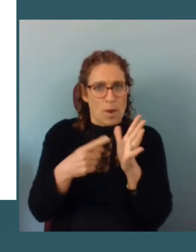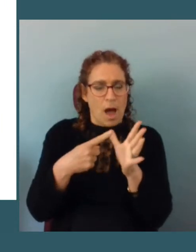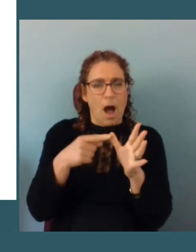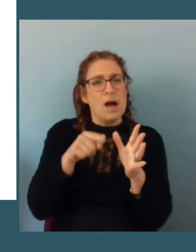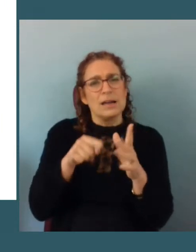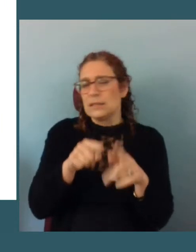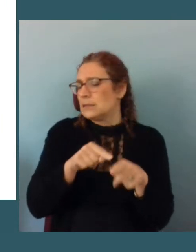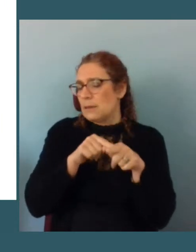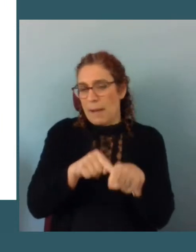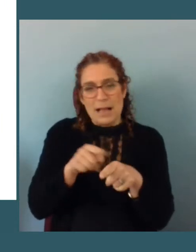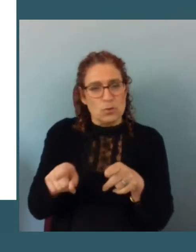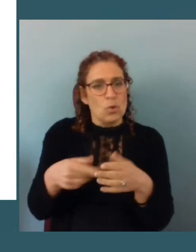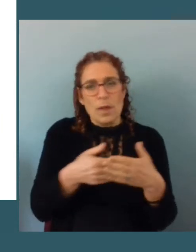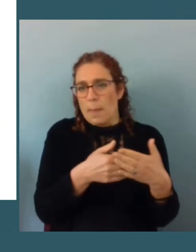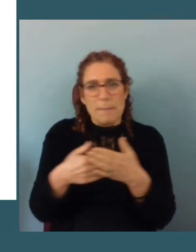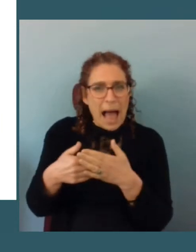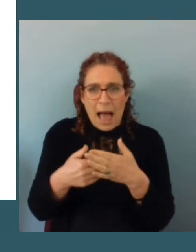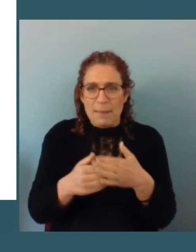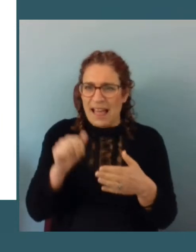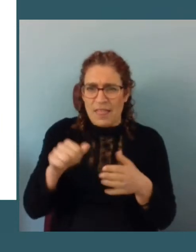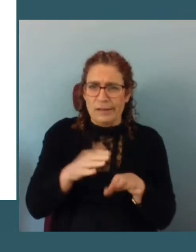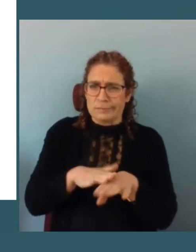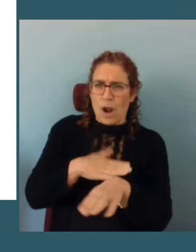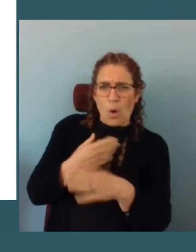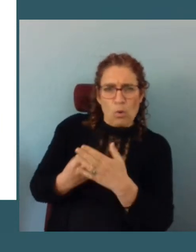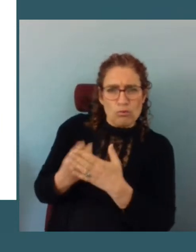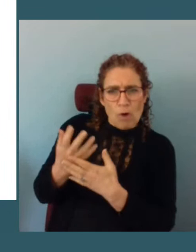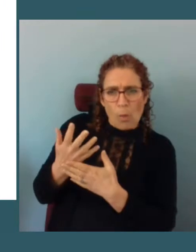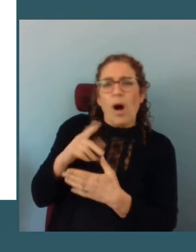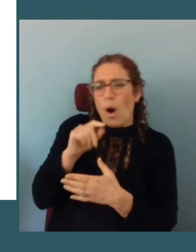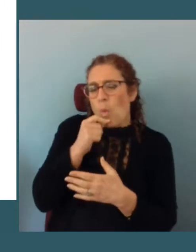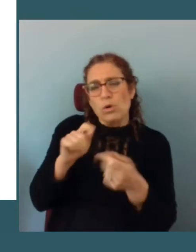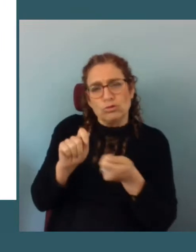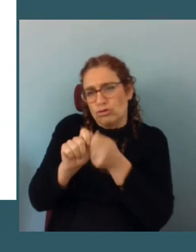faltering growth, then we'd move to an amino acid formula.